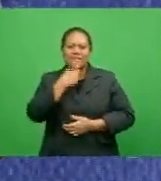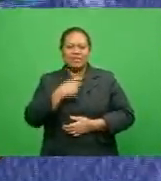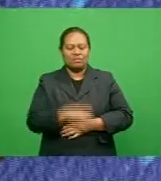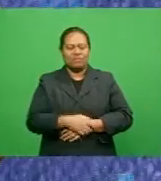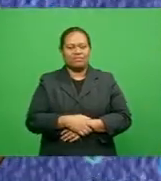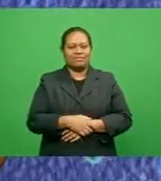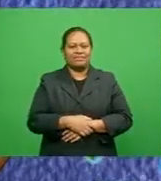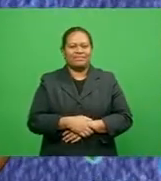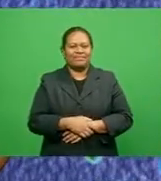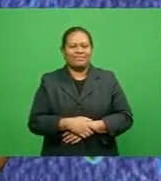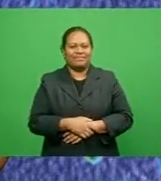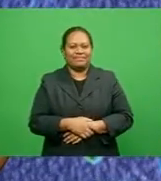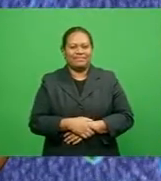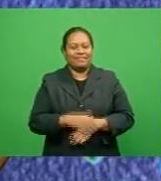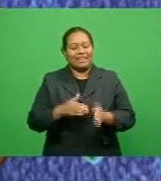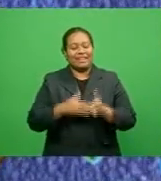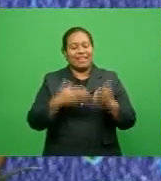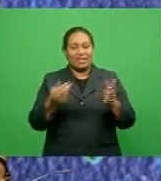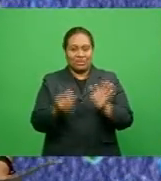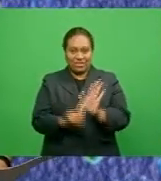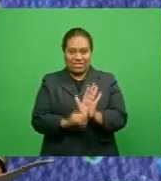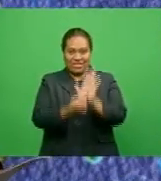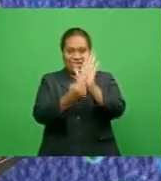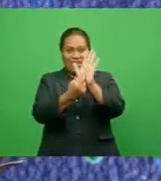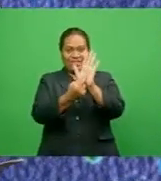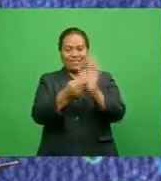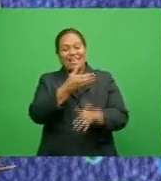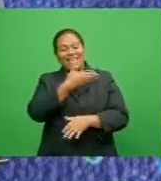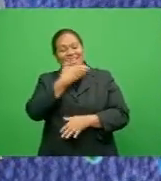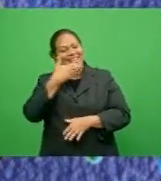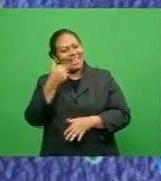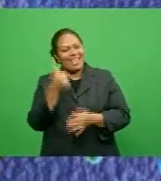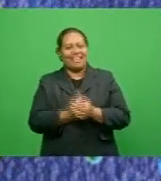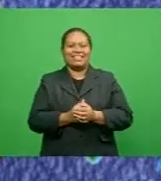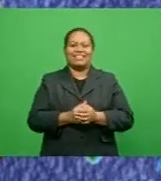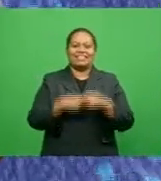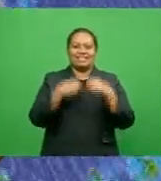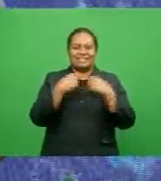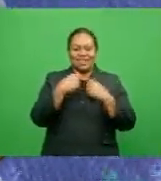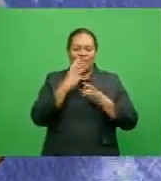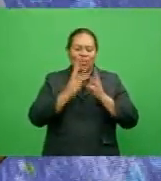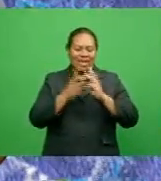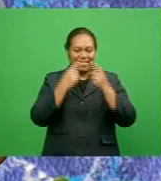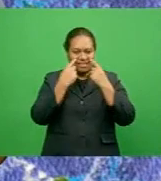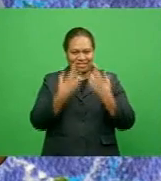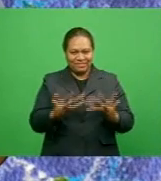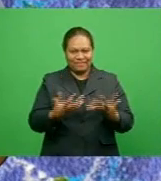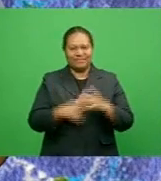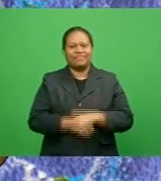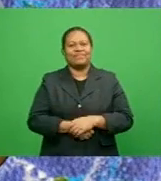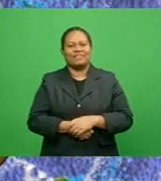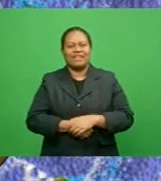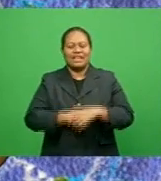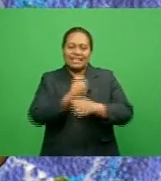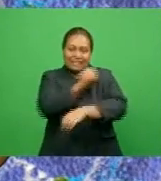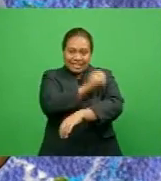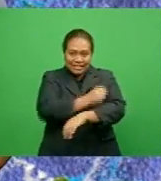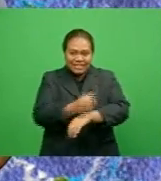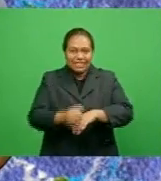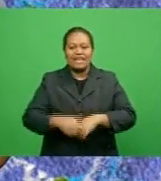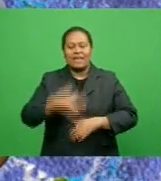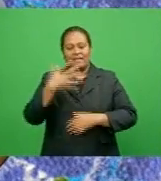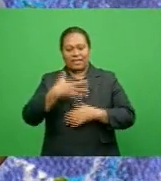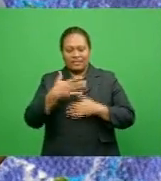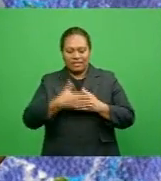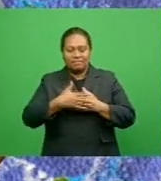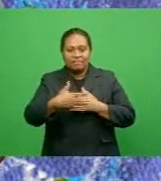well. And up north, nice weather with odd sunshine. At sea, southeast winds 15 to